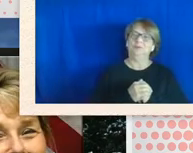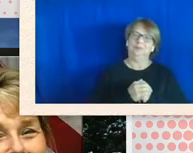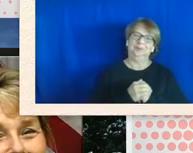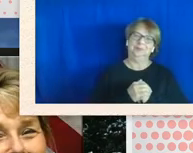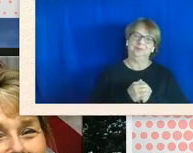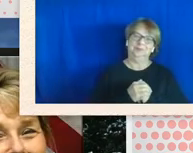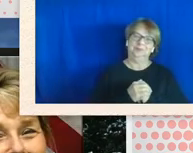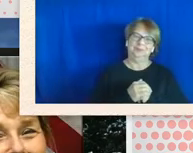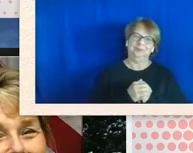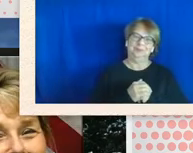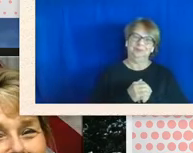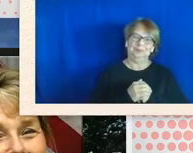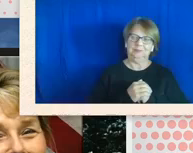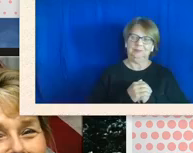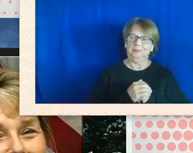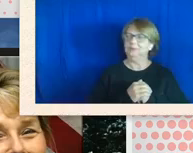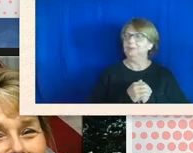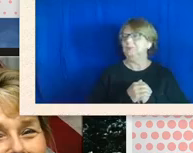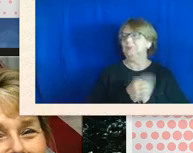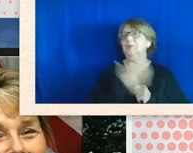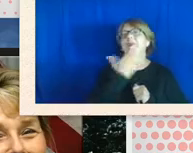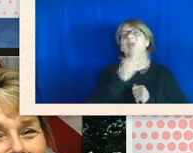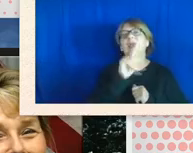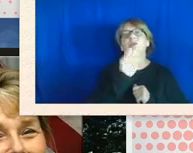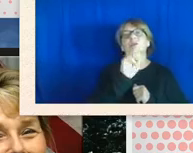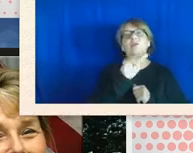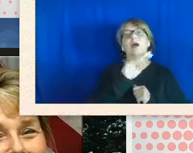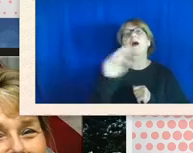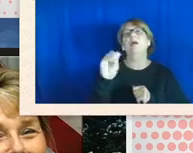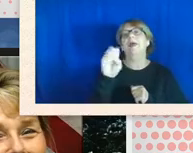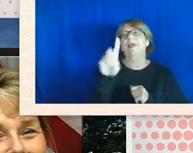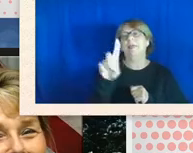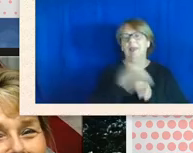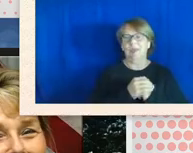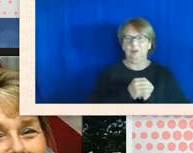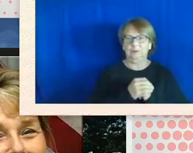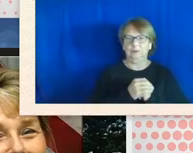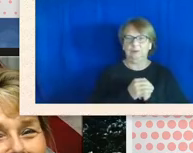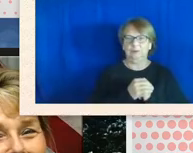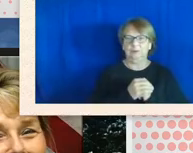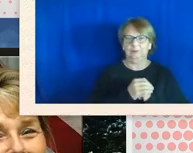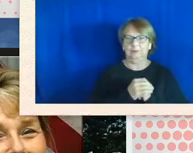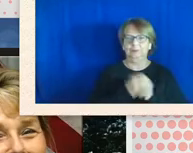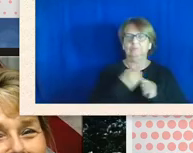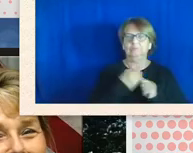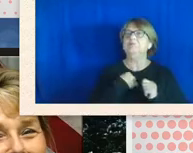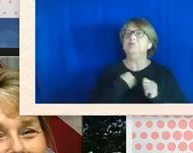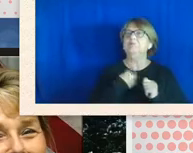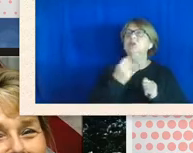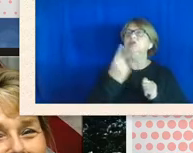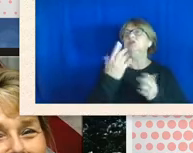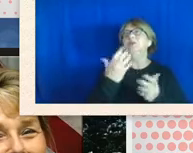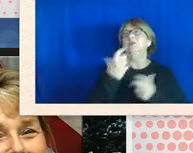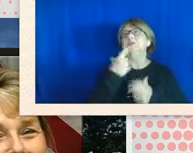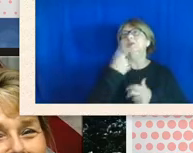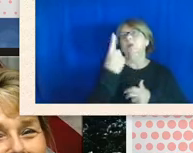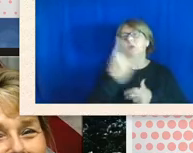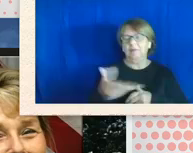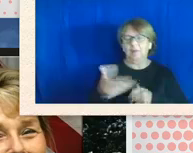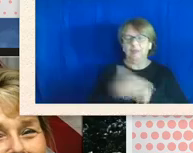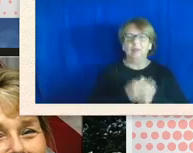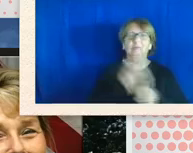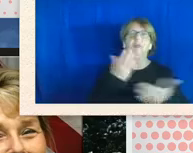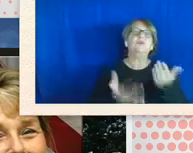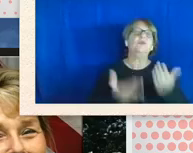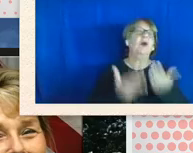Well, thank you, Tom and Ed. I just want to say one thing. Probably of all the things